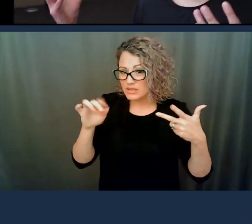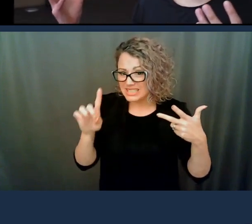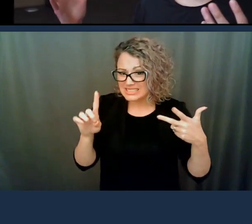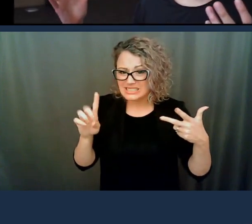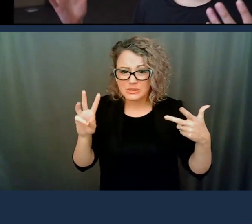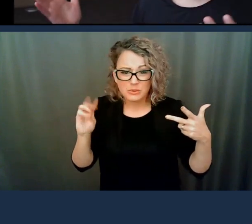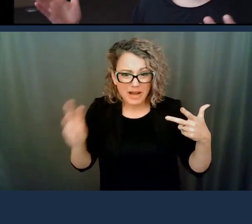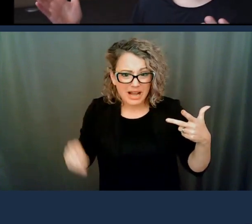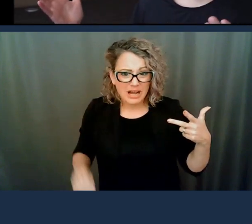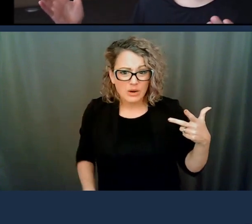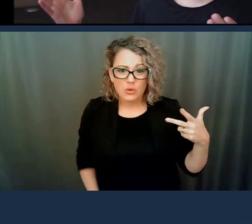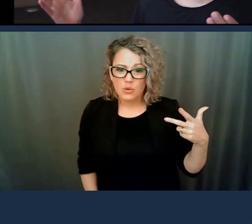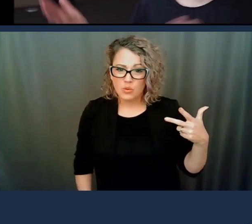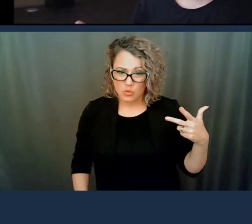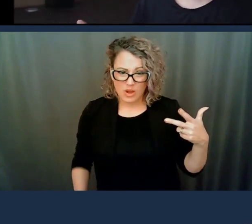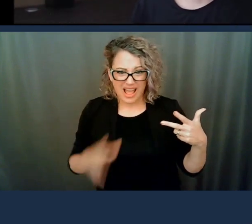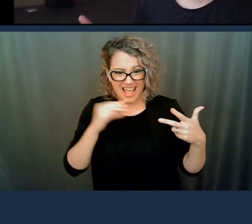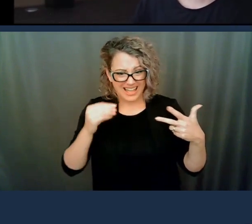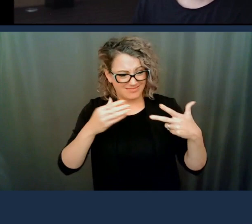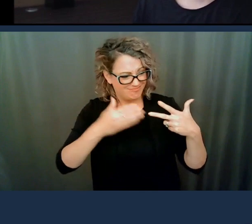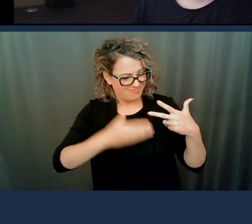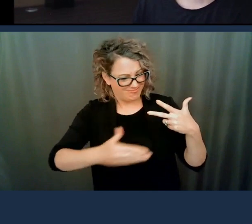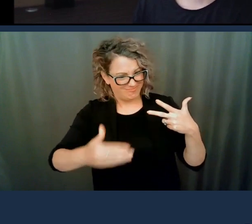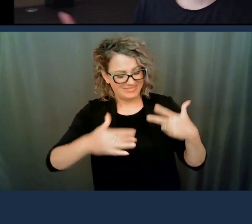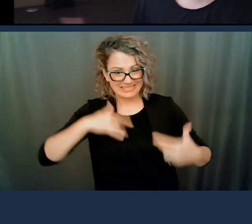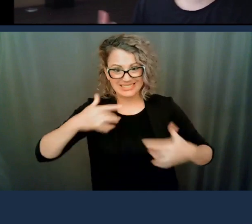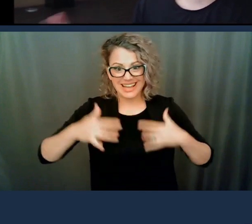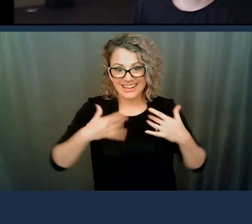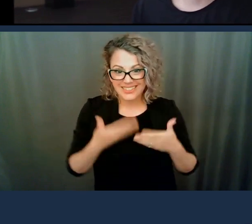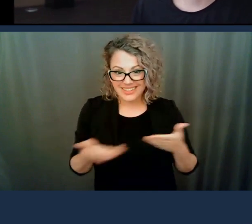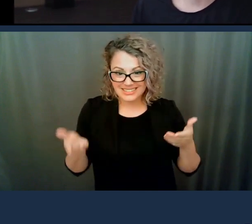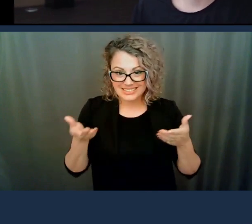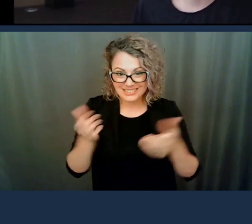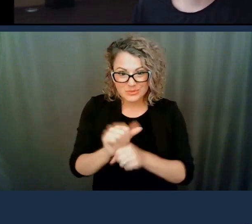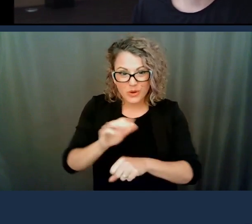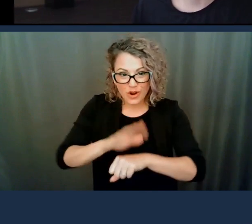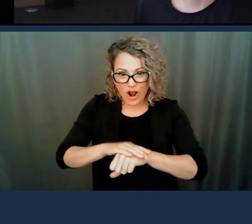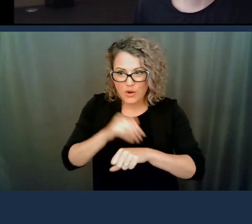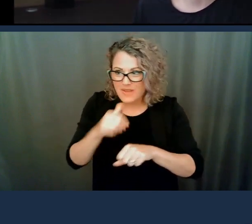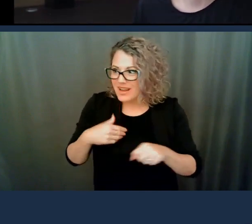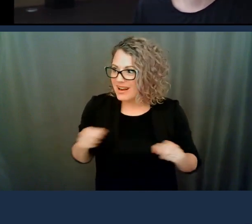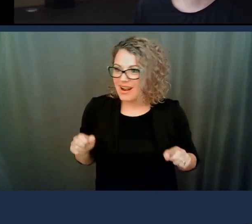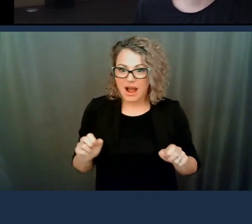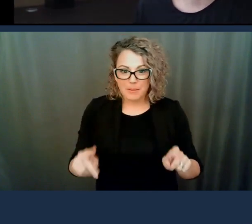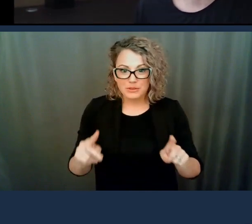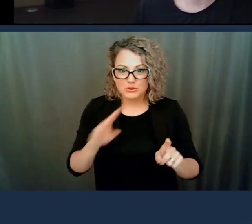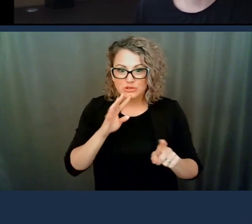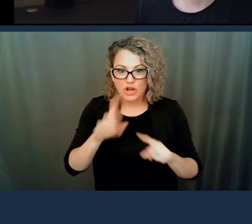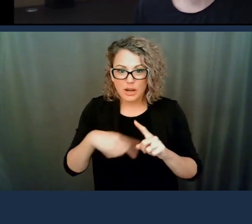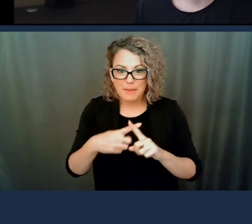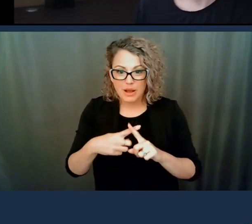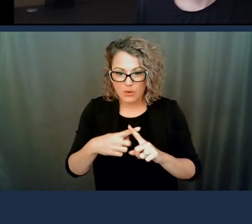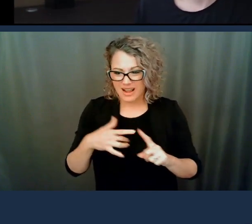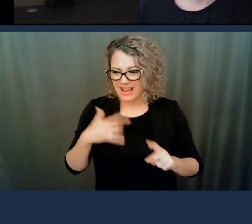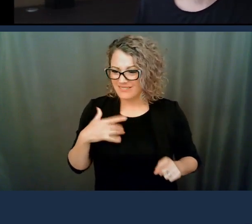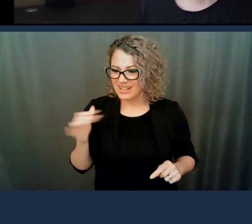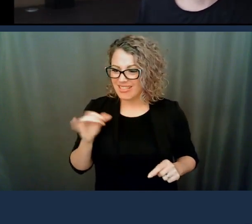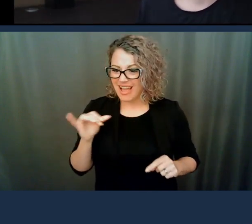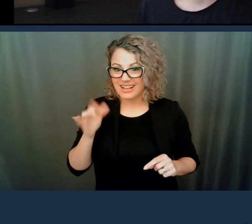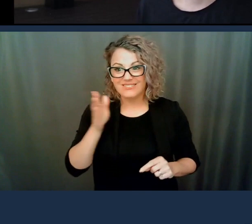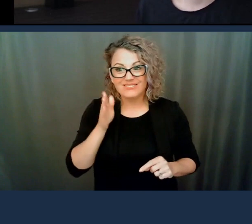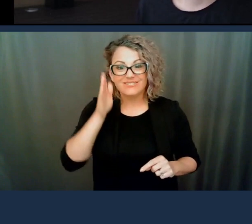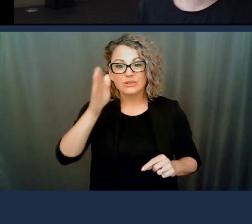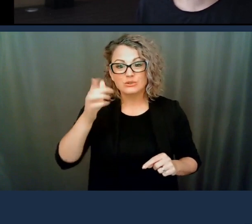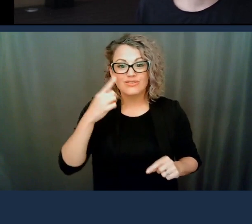begin to imagine all the exciting stuff that you're working on right now that we just haven't had a chance to talk about yet. I feel like the future for Amazon